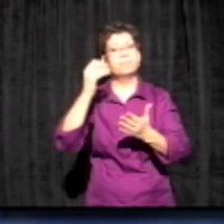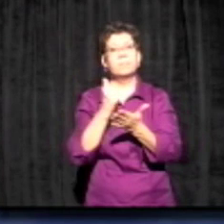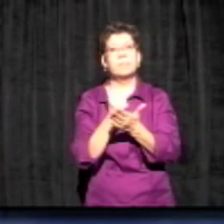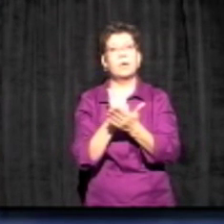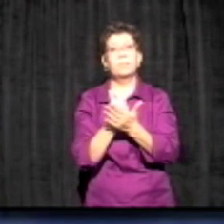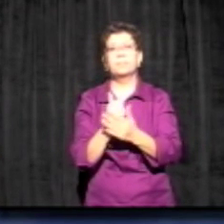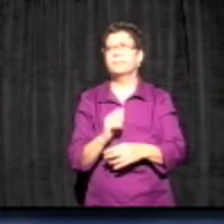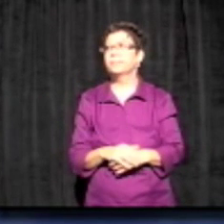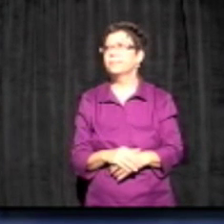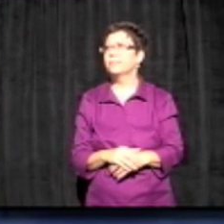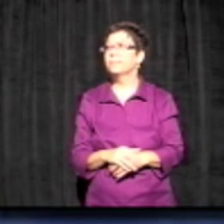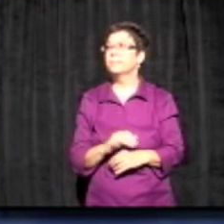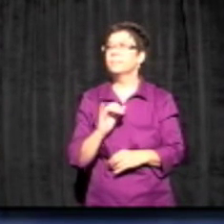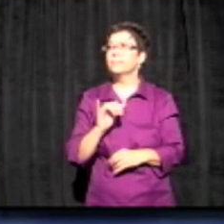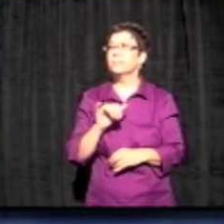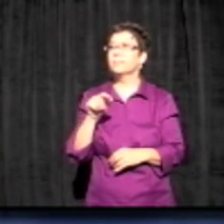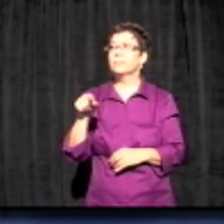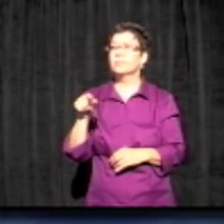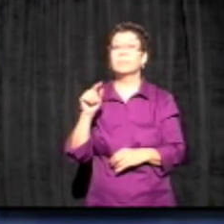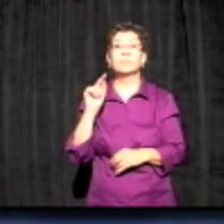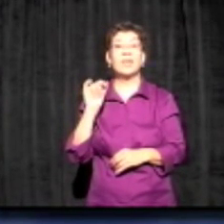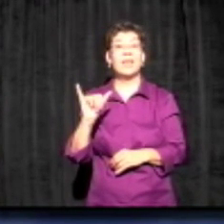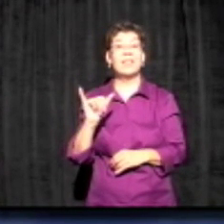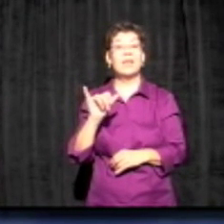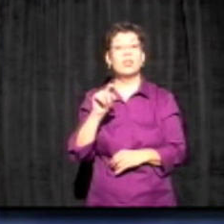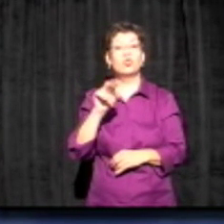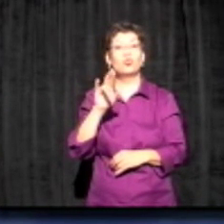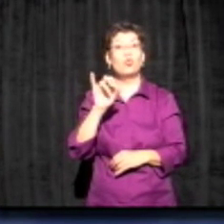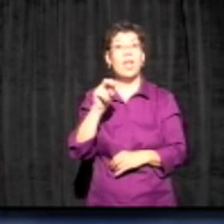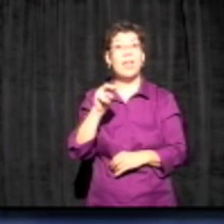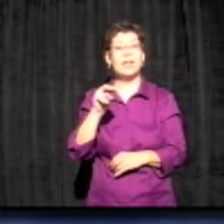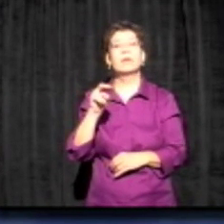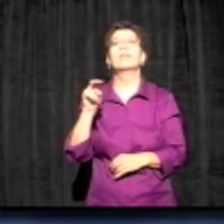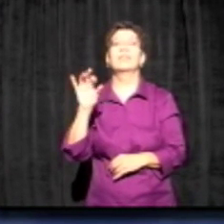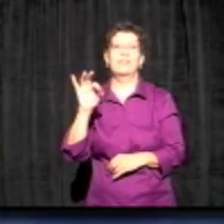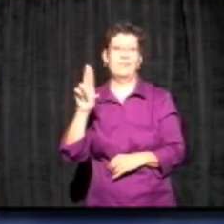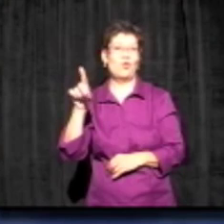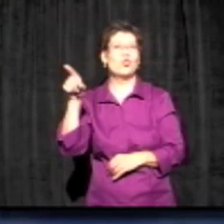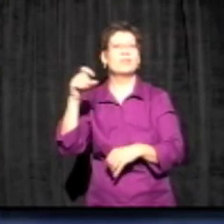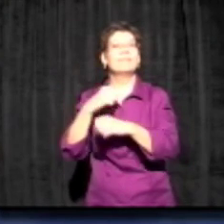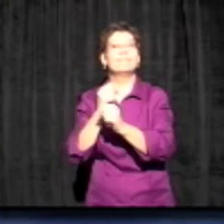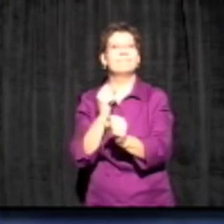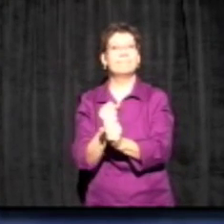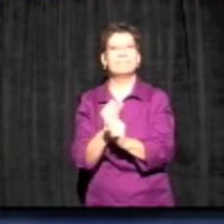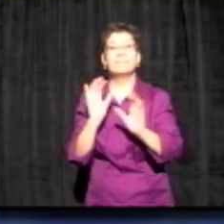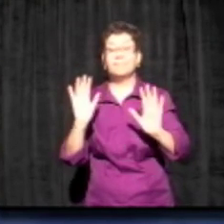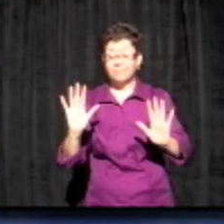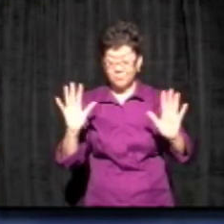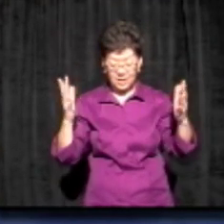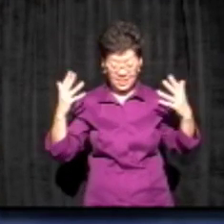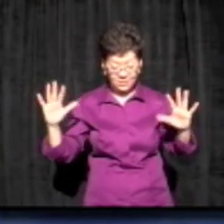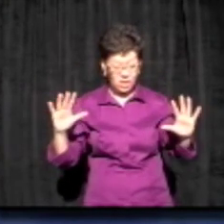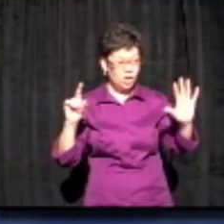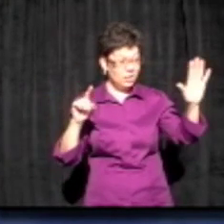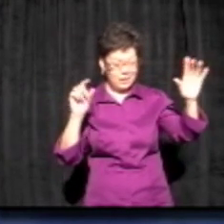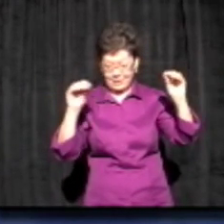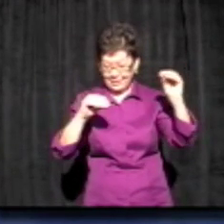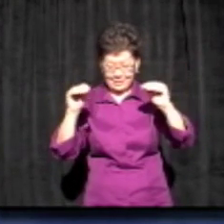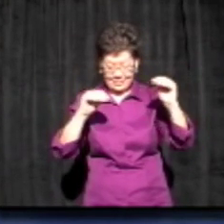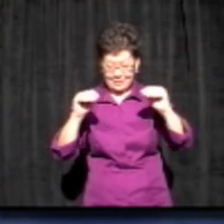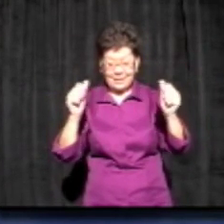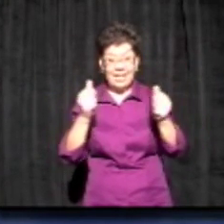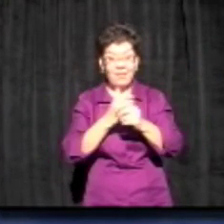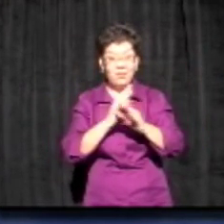proudly uses a Ford powertrain. So with all those pieces in place and the journey